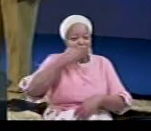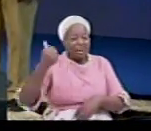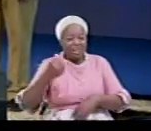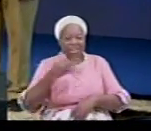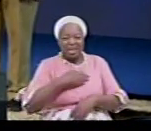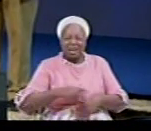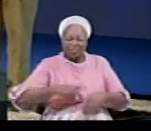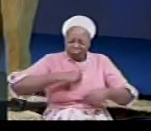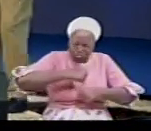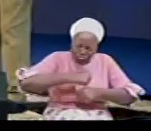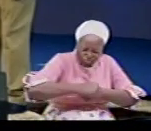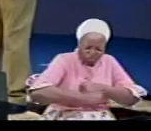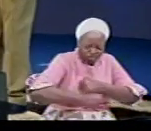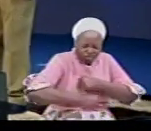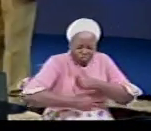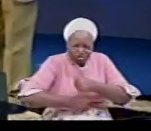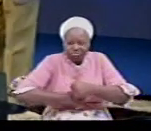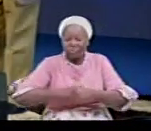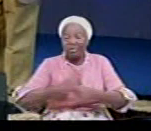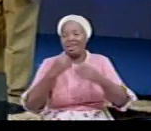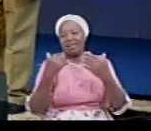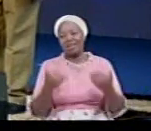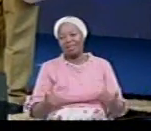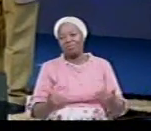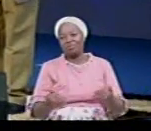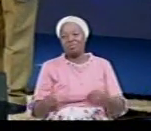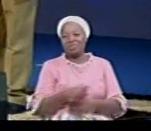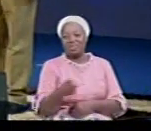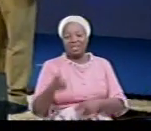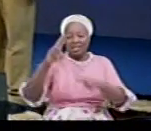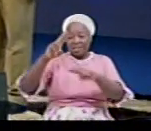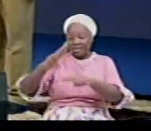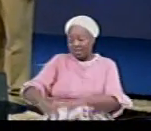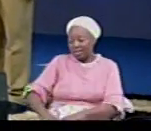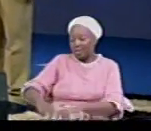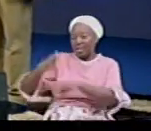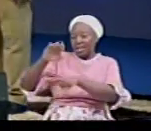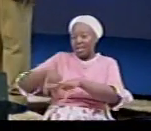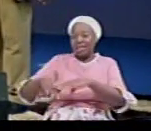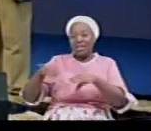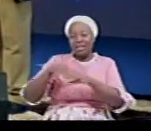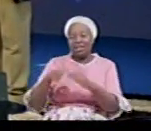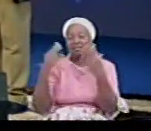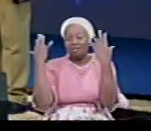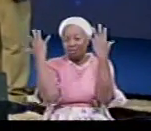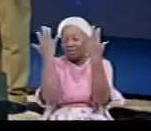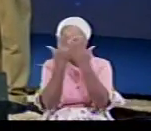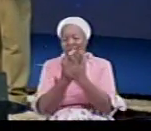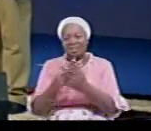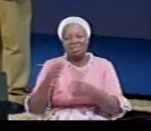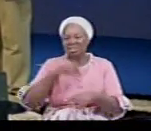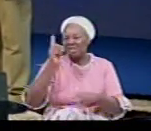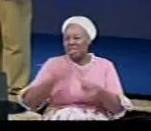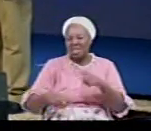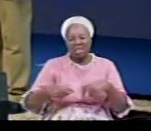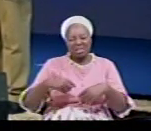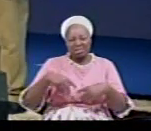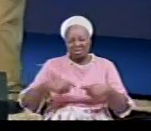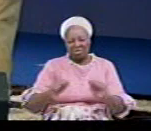struggling, now they sit in darkness. They cannot make any effort anymore.